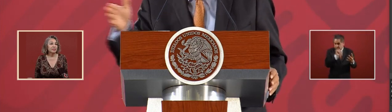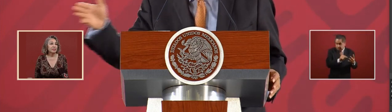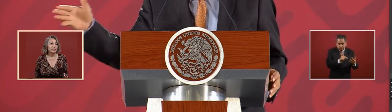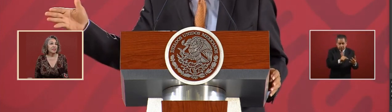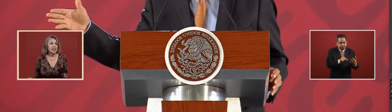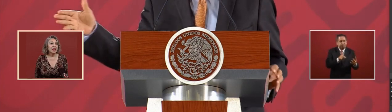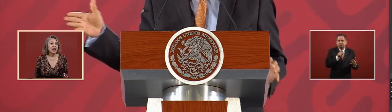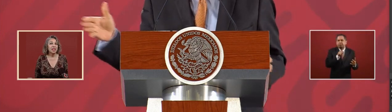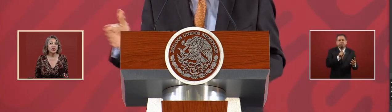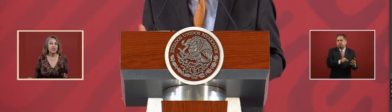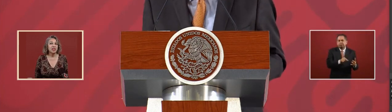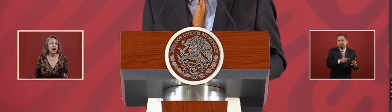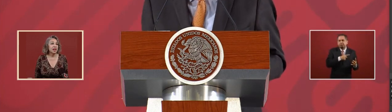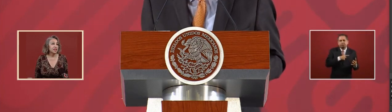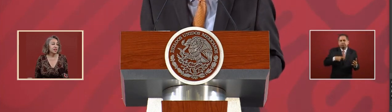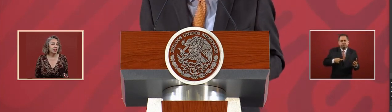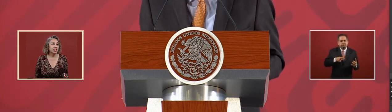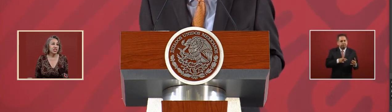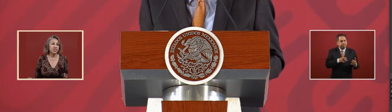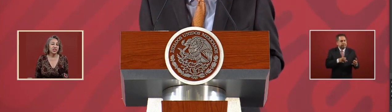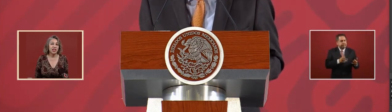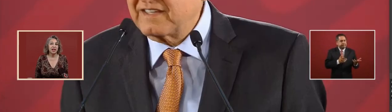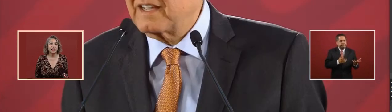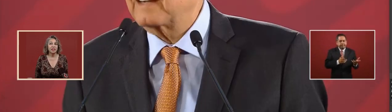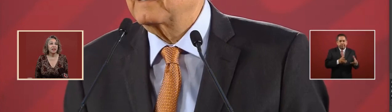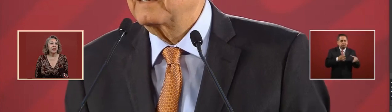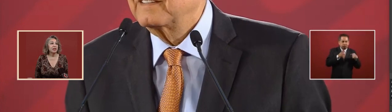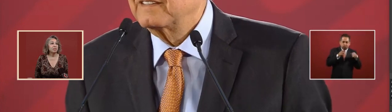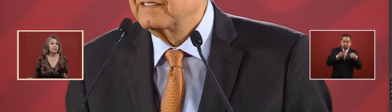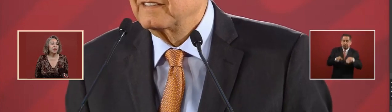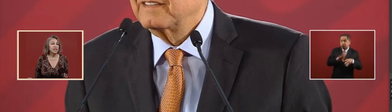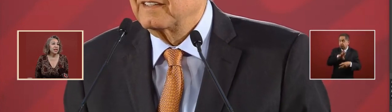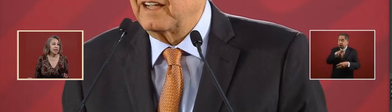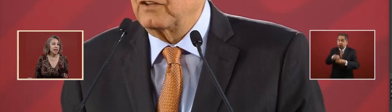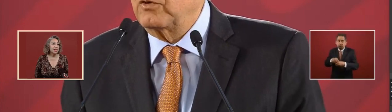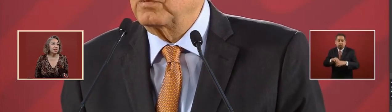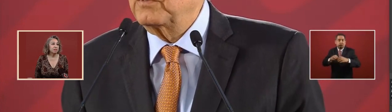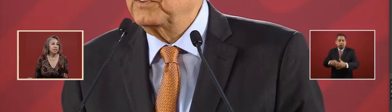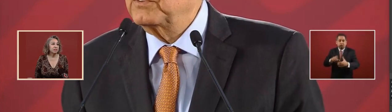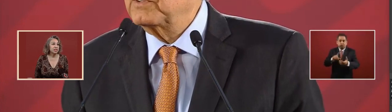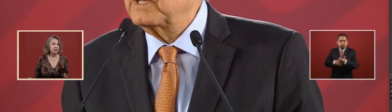No debe, he should not, or she should debe not, dedicarse be